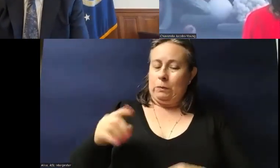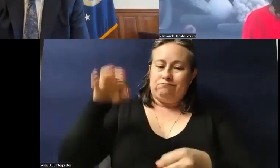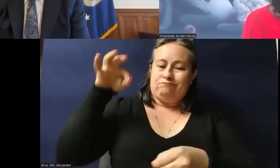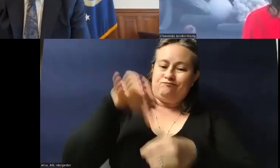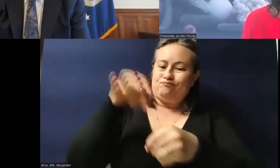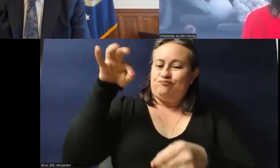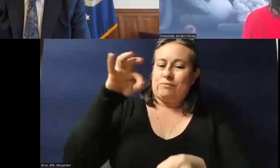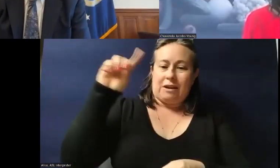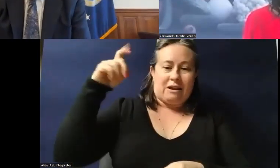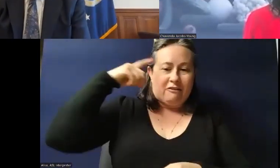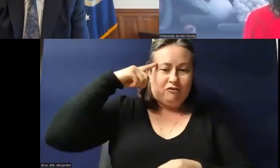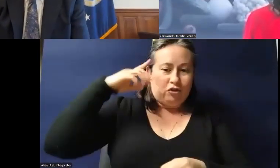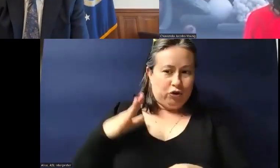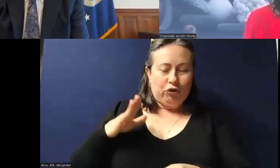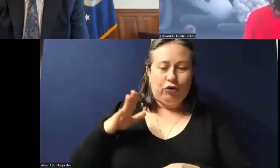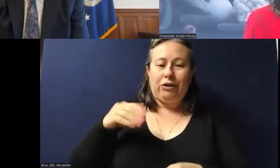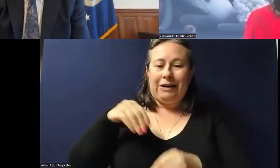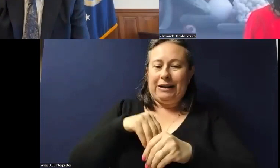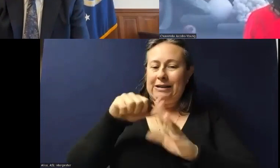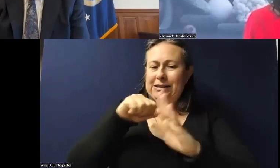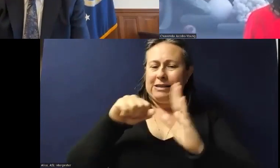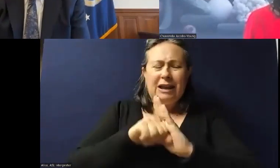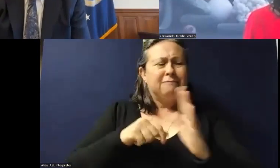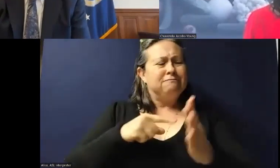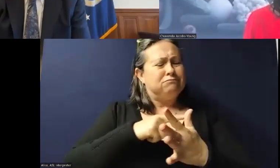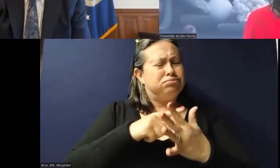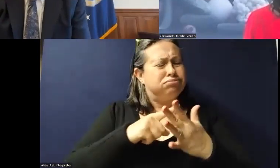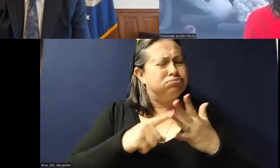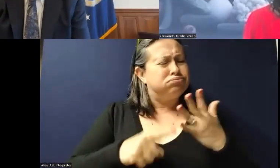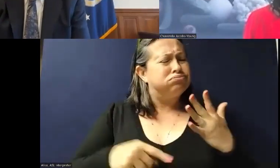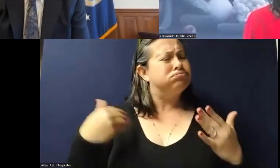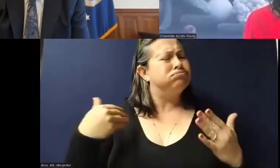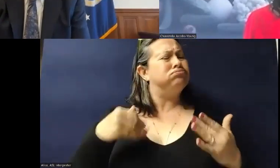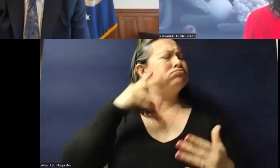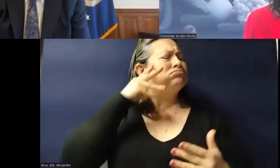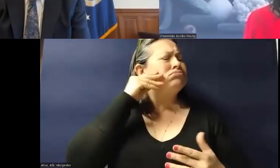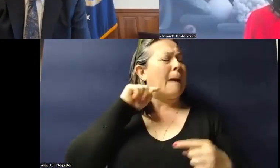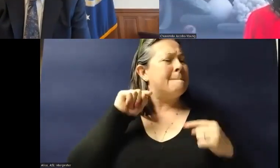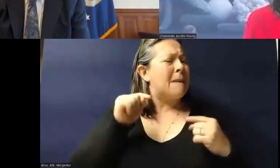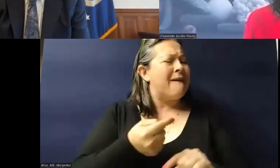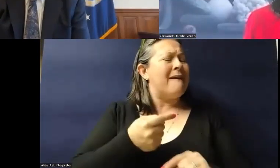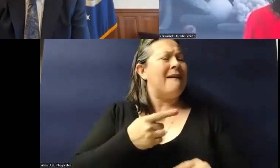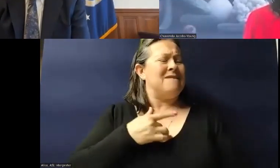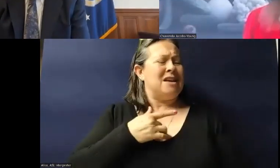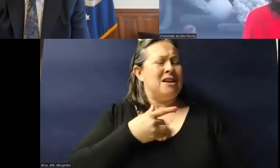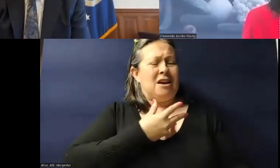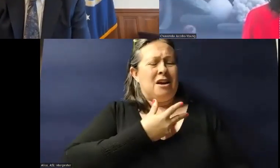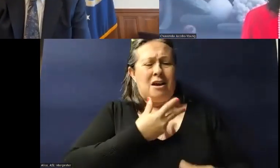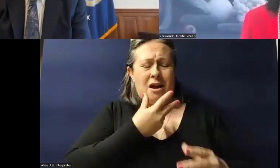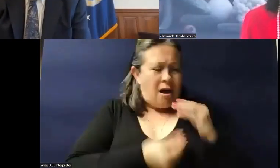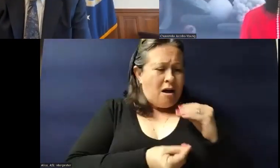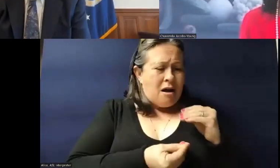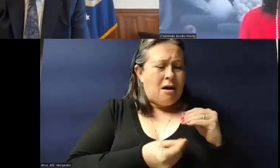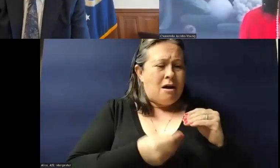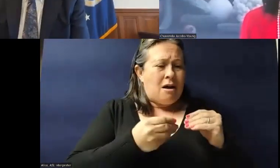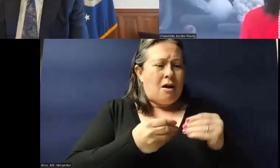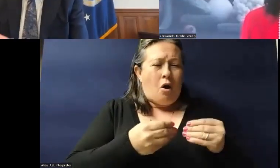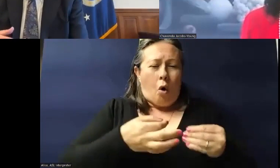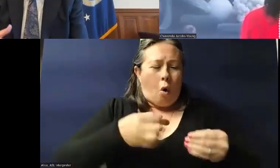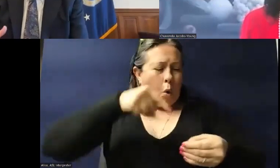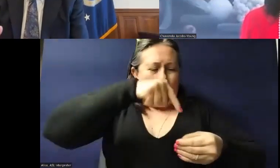occurred in my family. All of that is a pain. It's an emptiness. It's a hole that just never gets